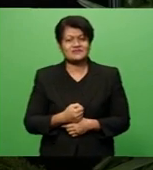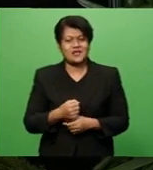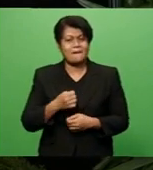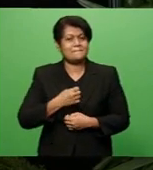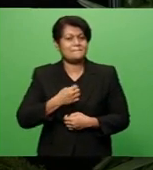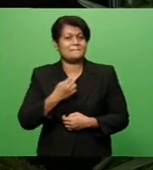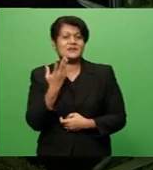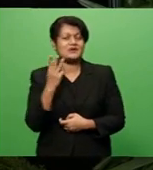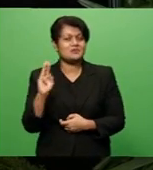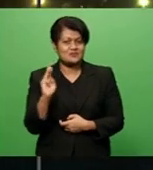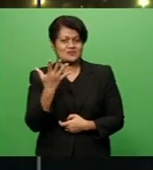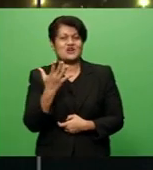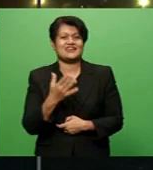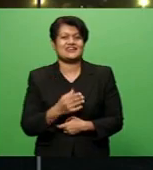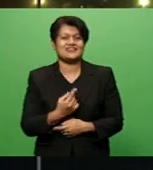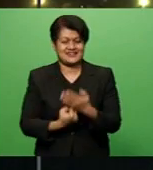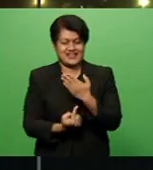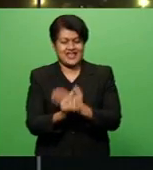miracle. Edwin.